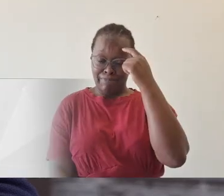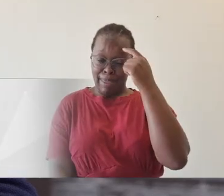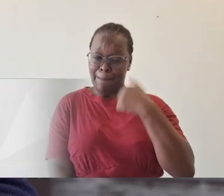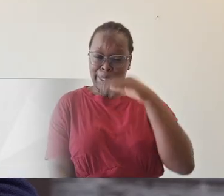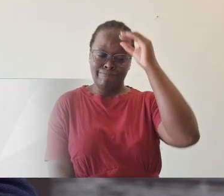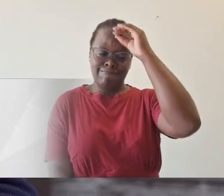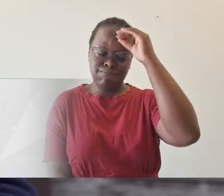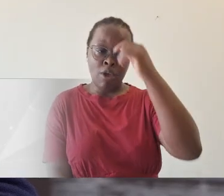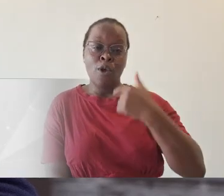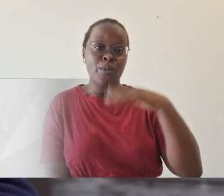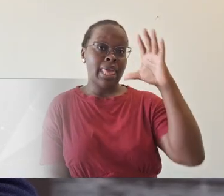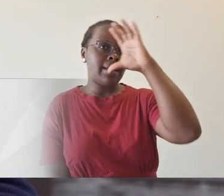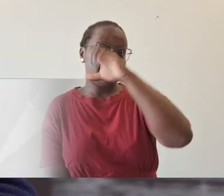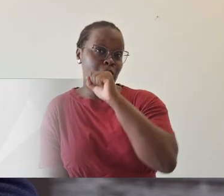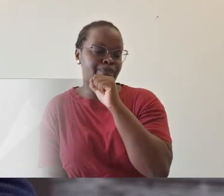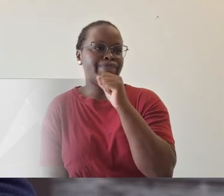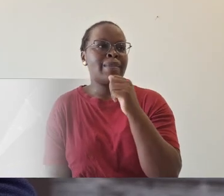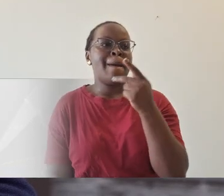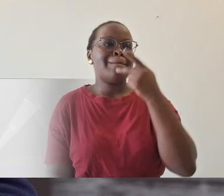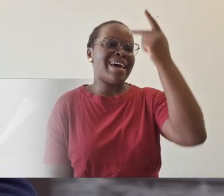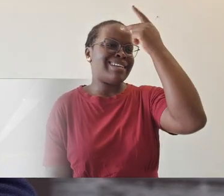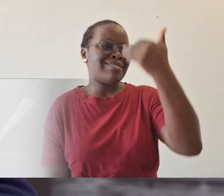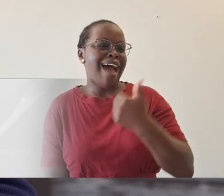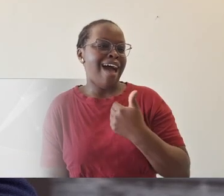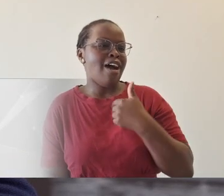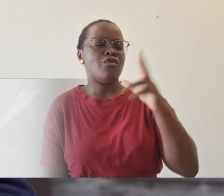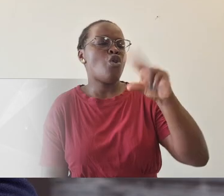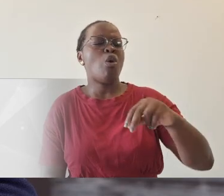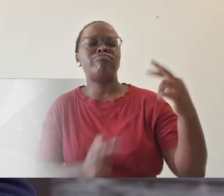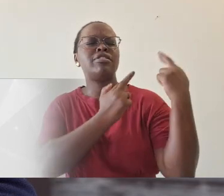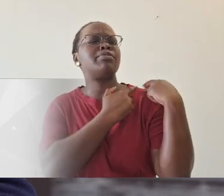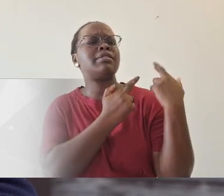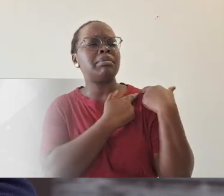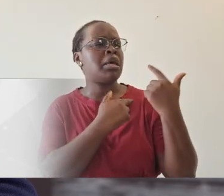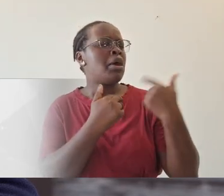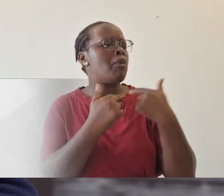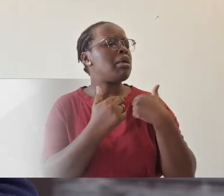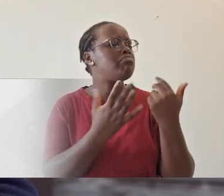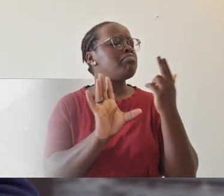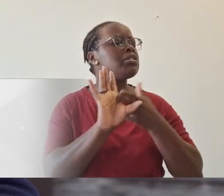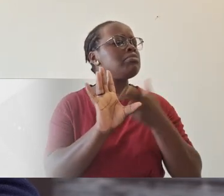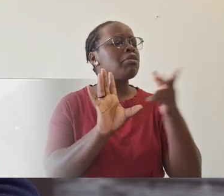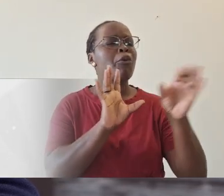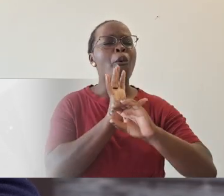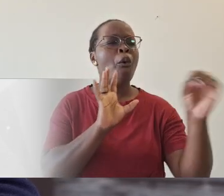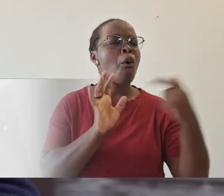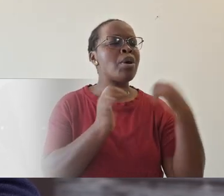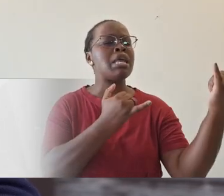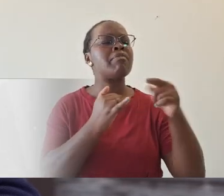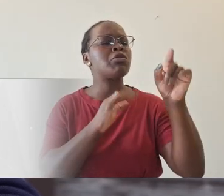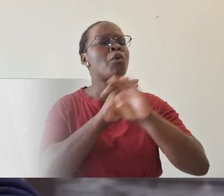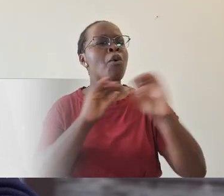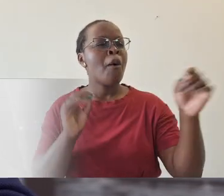the parent has no role to play beyond paying school fees, right? We don't involve them in conversations unless it's conversations to